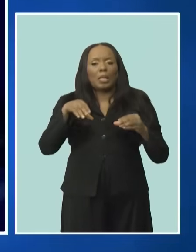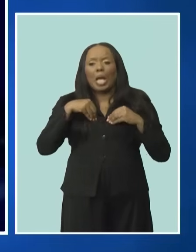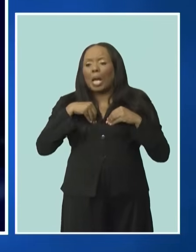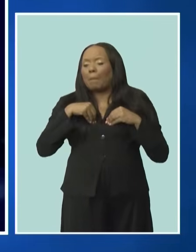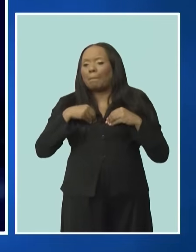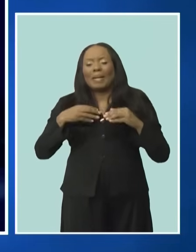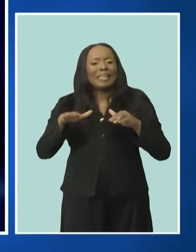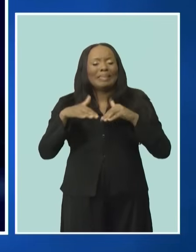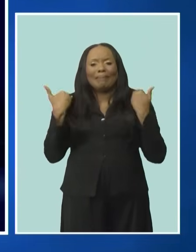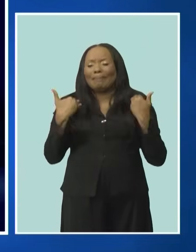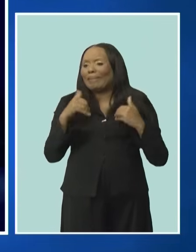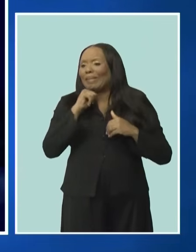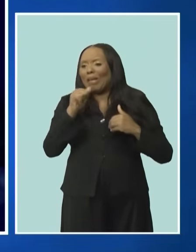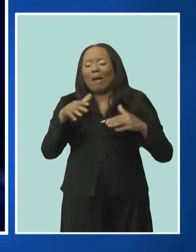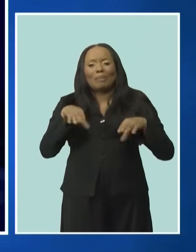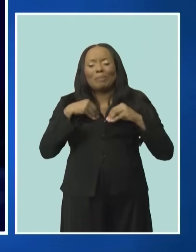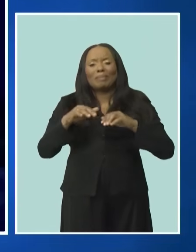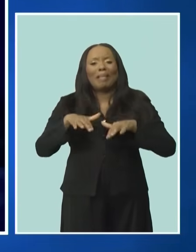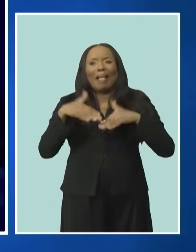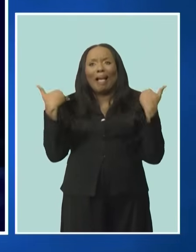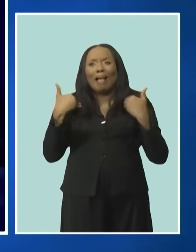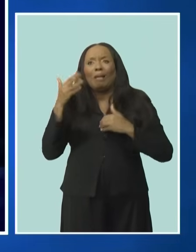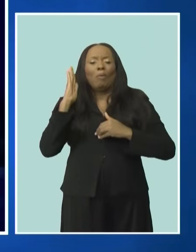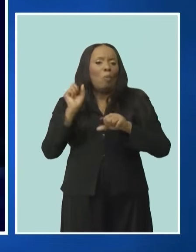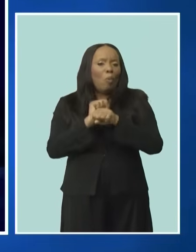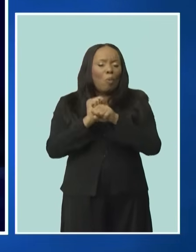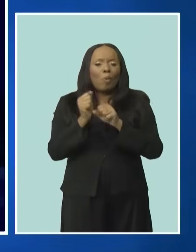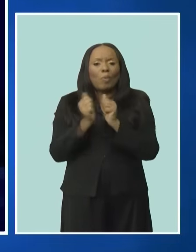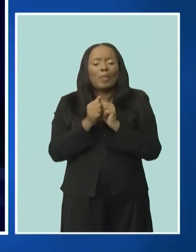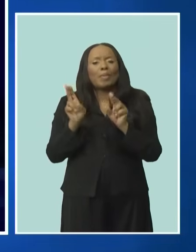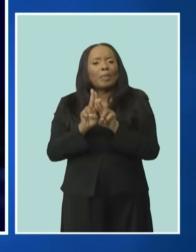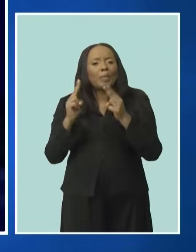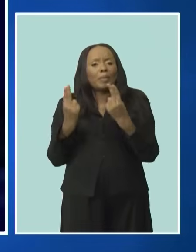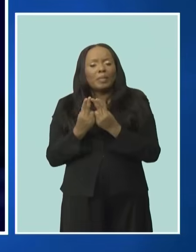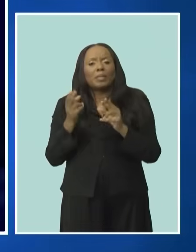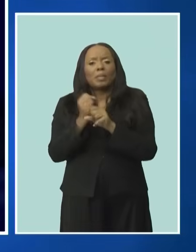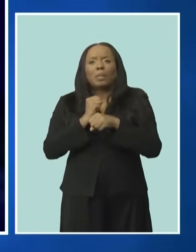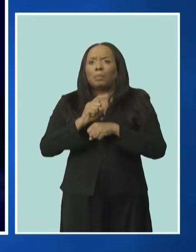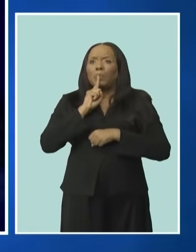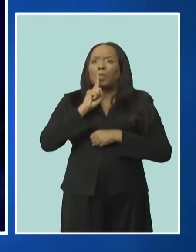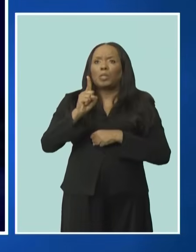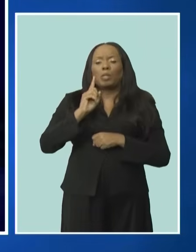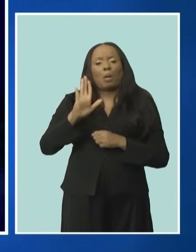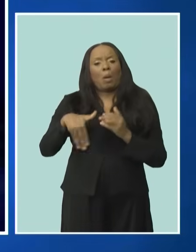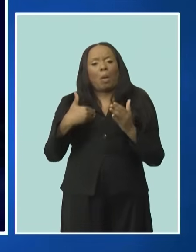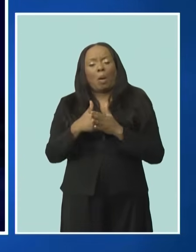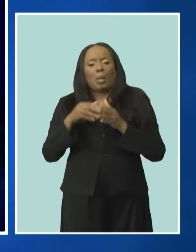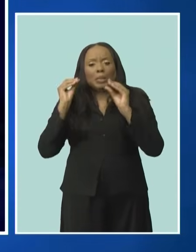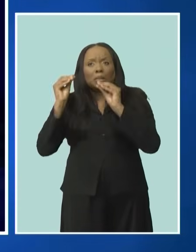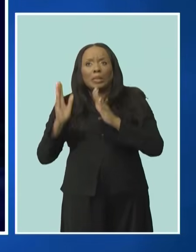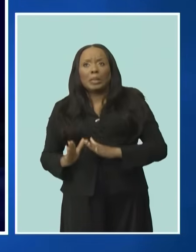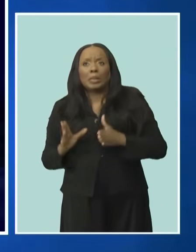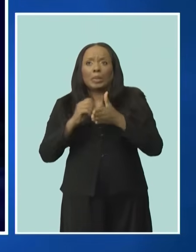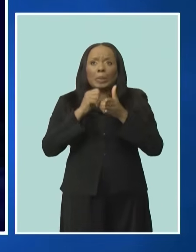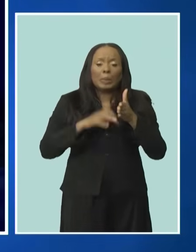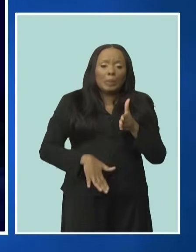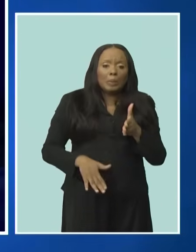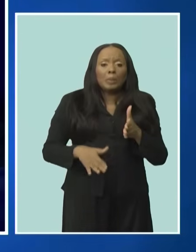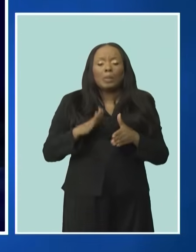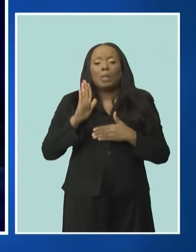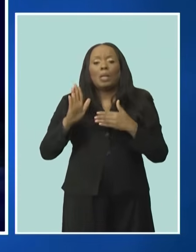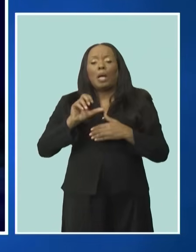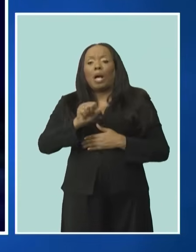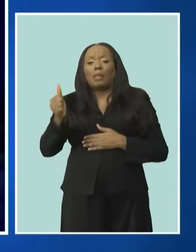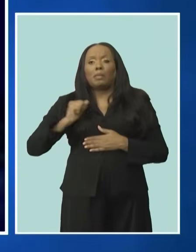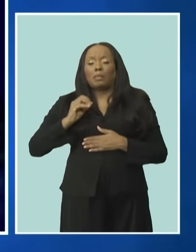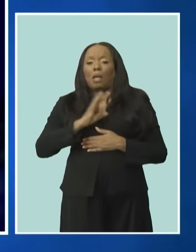affairs and will work in partnership with the unions so as to ensure the safety and security of teachers, students, and